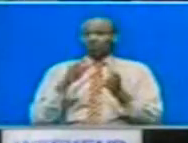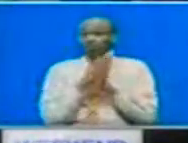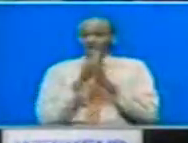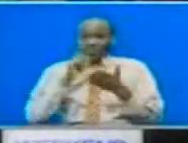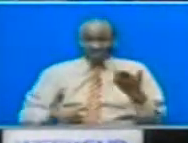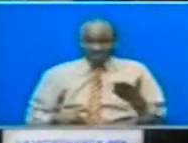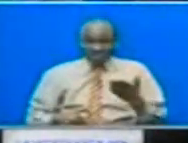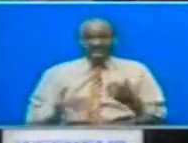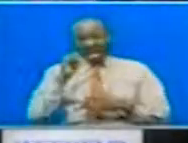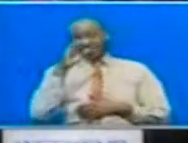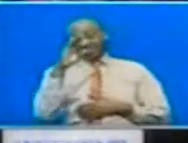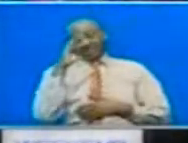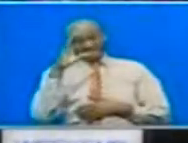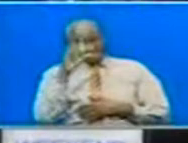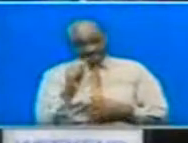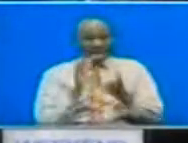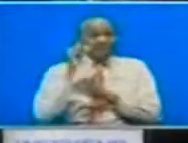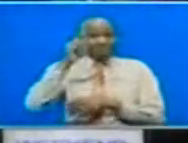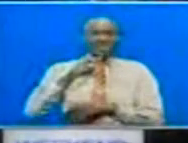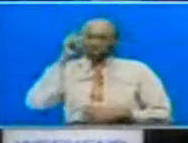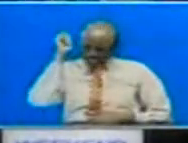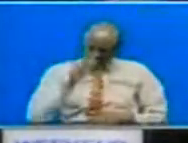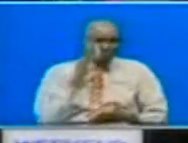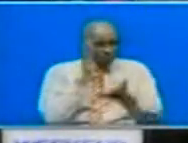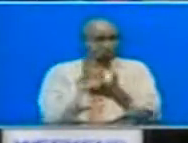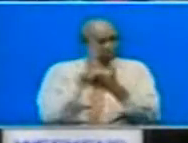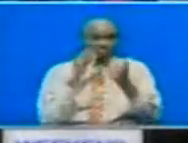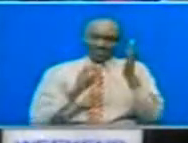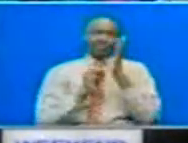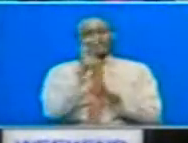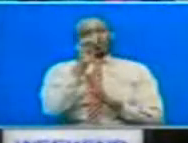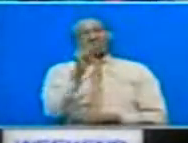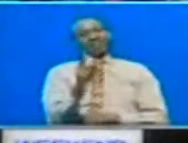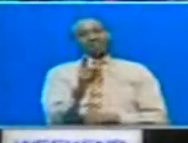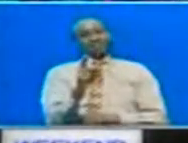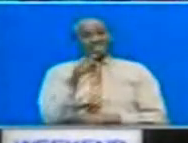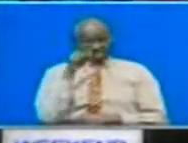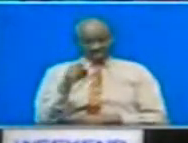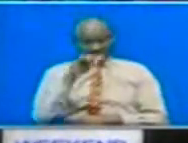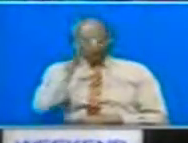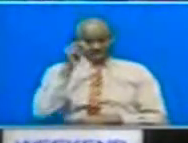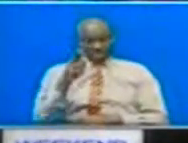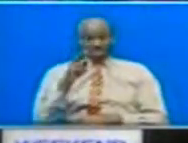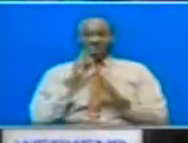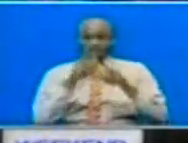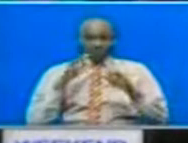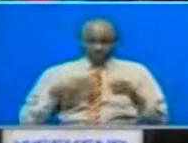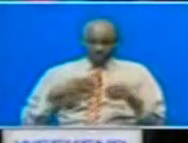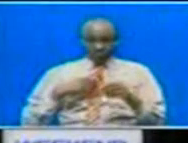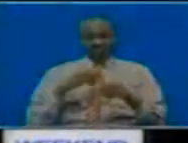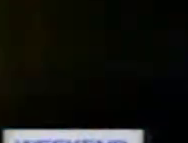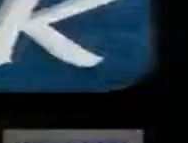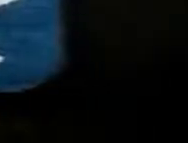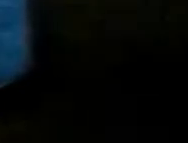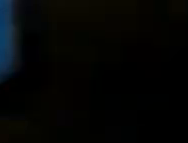is, MCAs and MPs, you really need to grow up. This is Jerry Mutura reporting for Mock the Week.